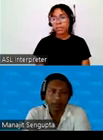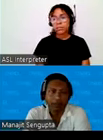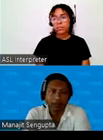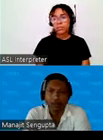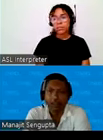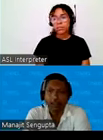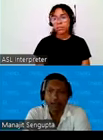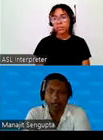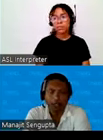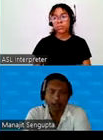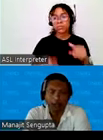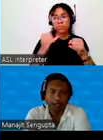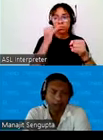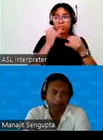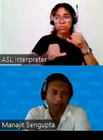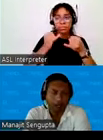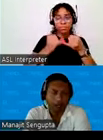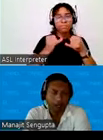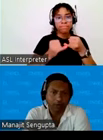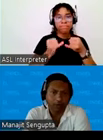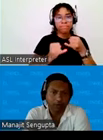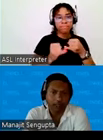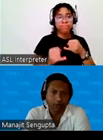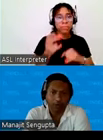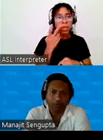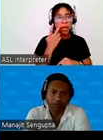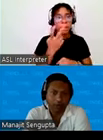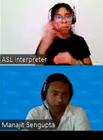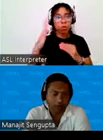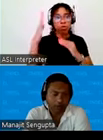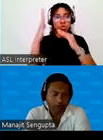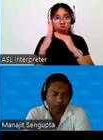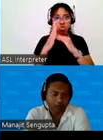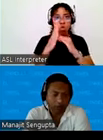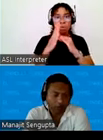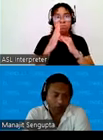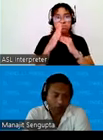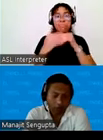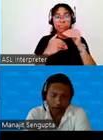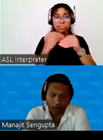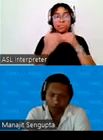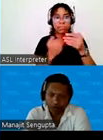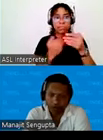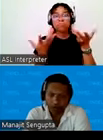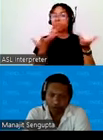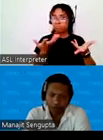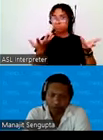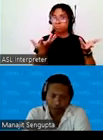And finally, while I just talked mainly about wind and solar, we are